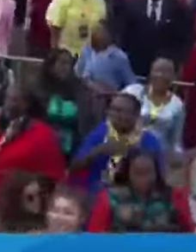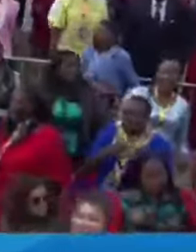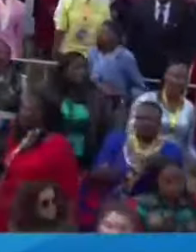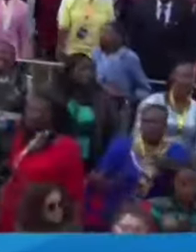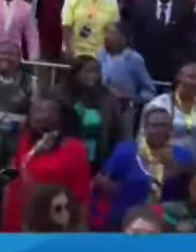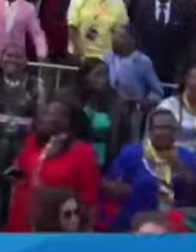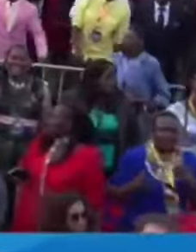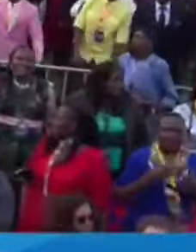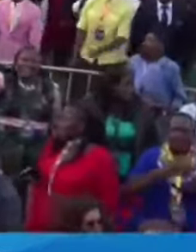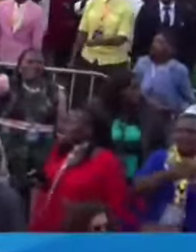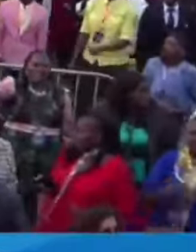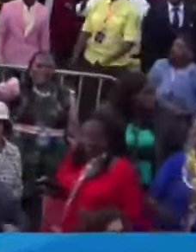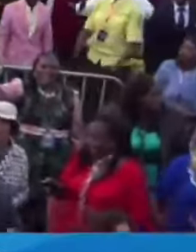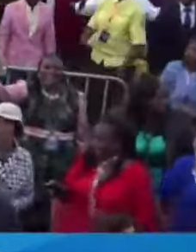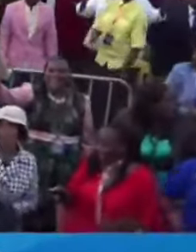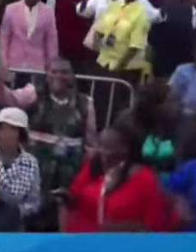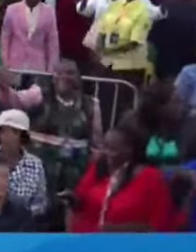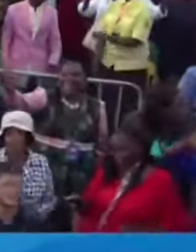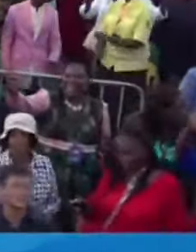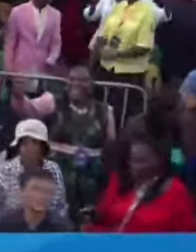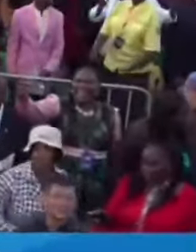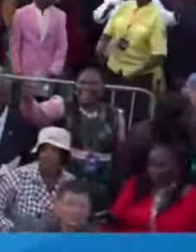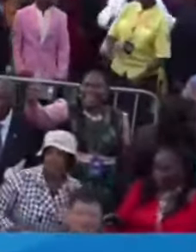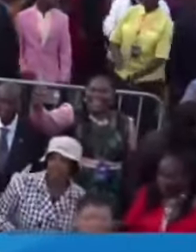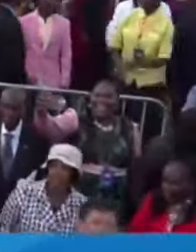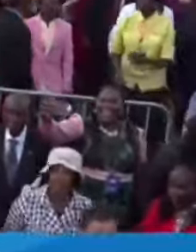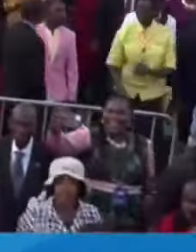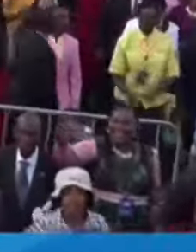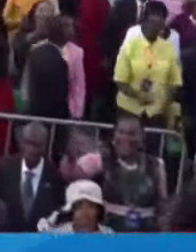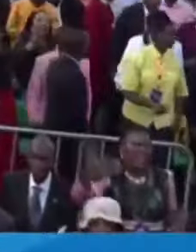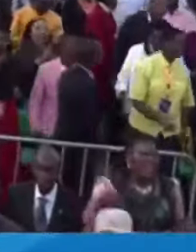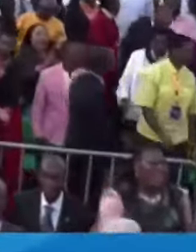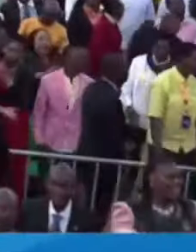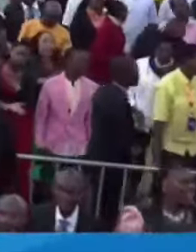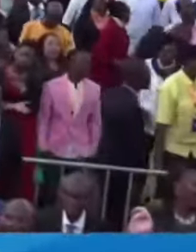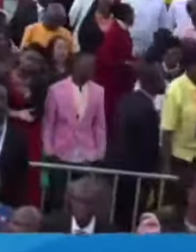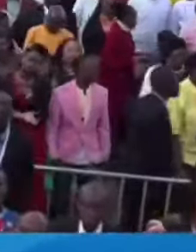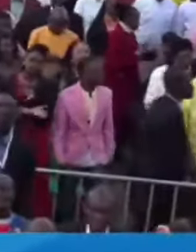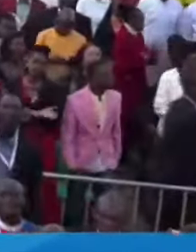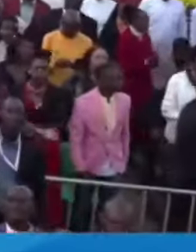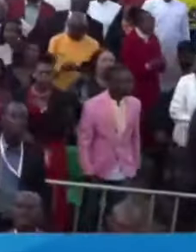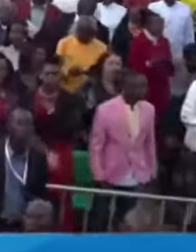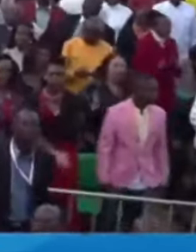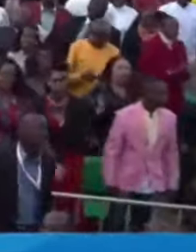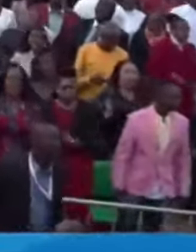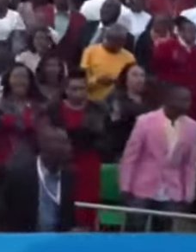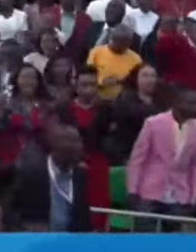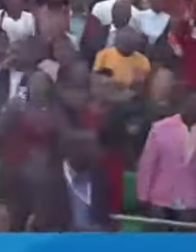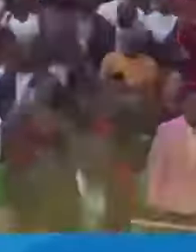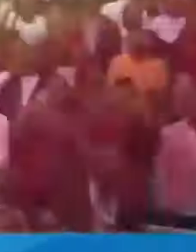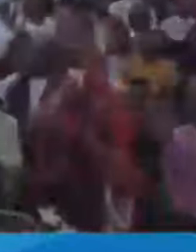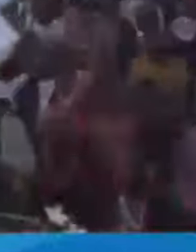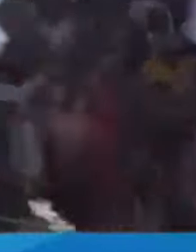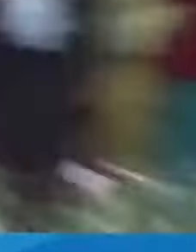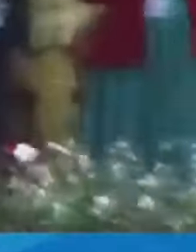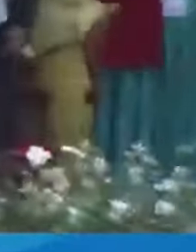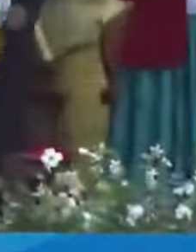Miracle my I know who I am I know I am everybody shout